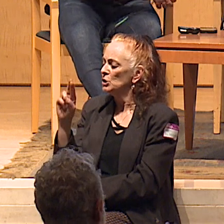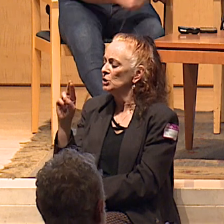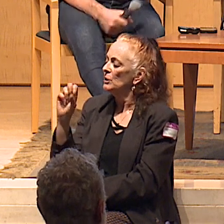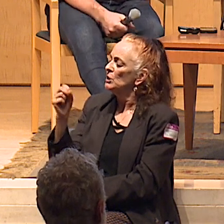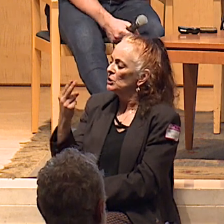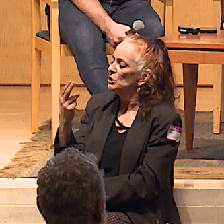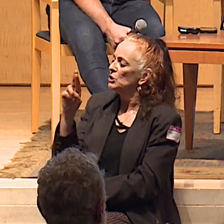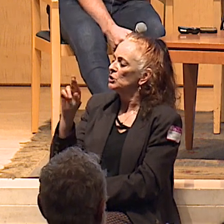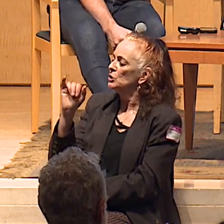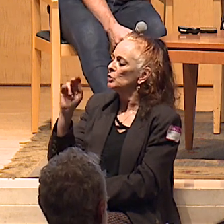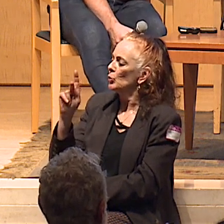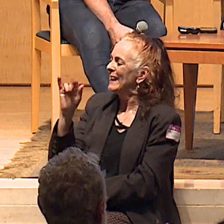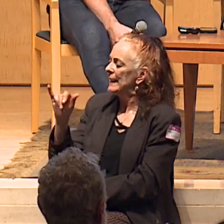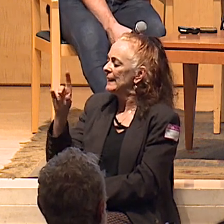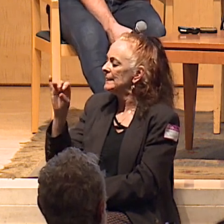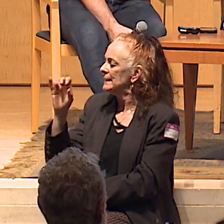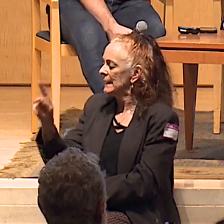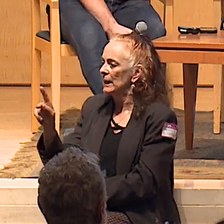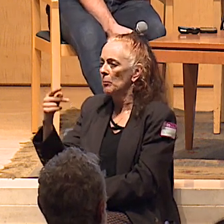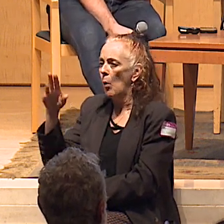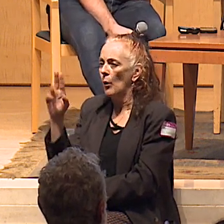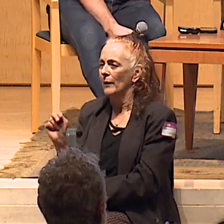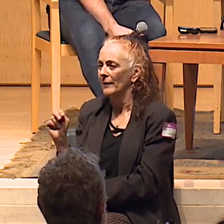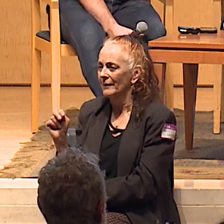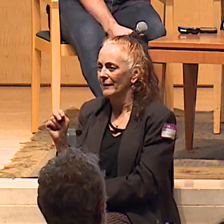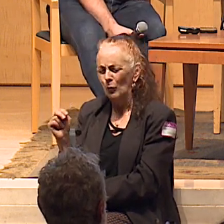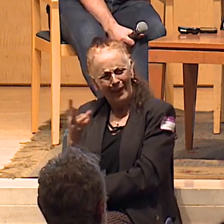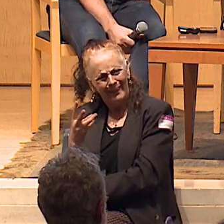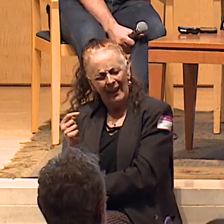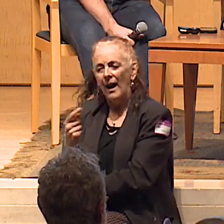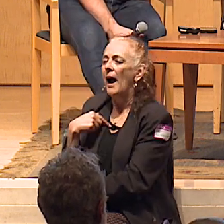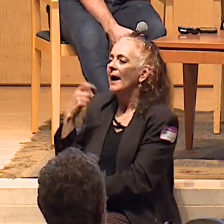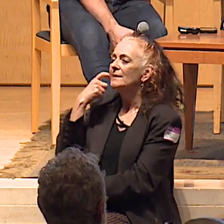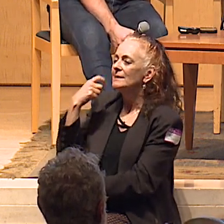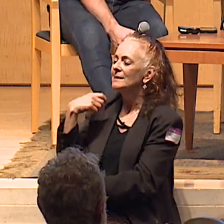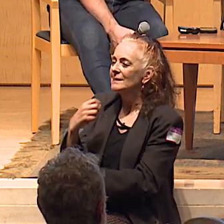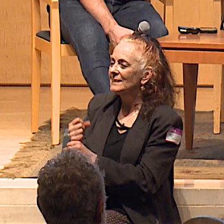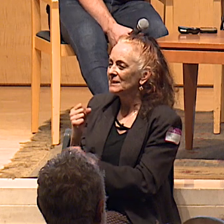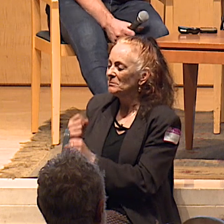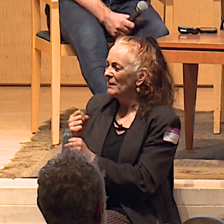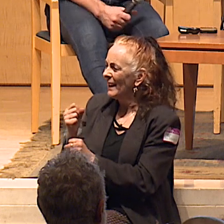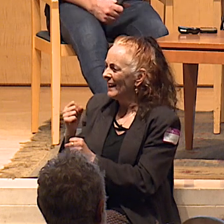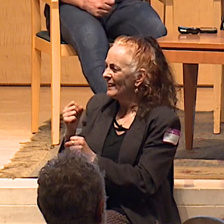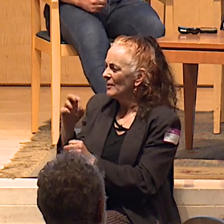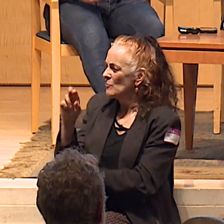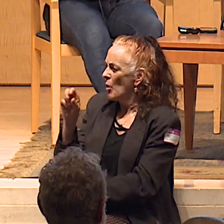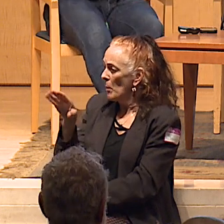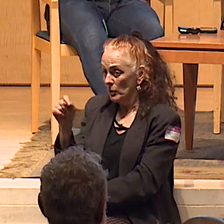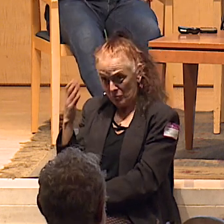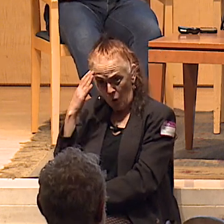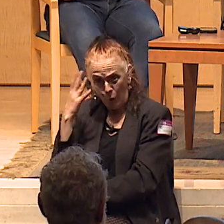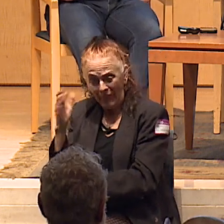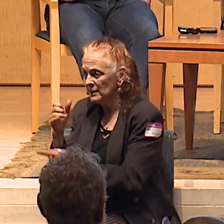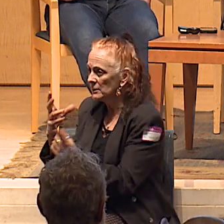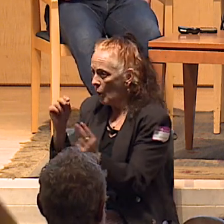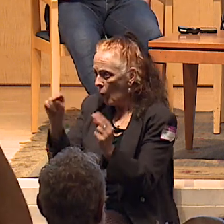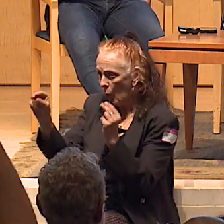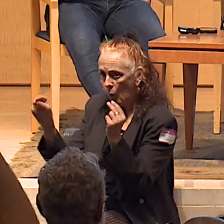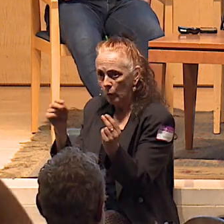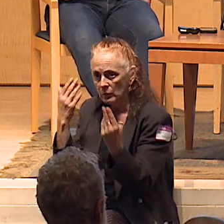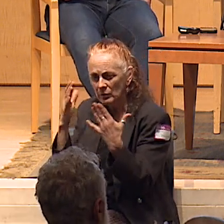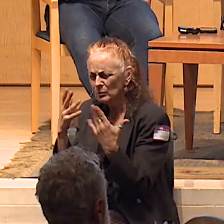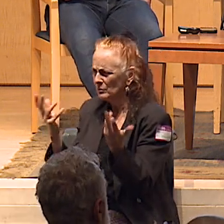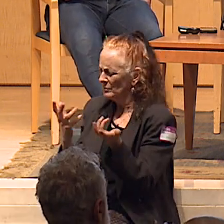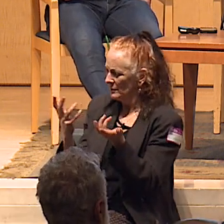just made a piece of art for Giant Robot. I think you have to explain to some people what Shrinky Dinks are. Everyone knows what Shrinky... Who doesn't know what Shrinky Dinks